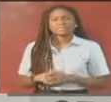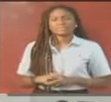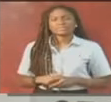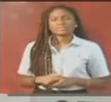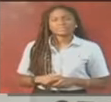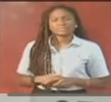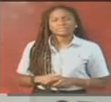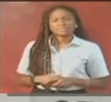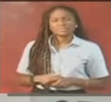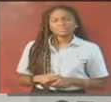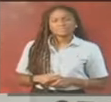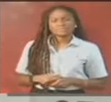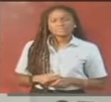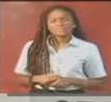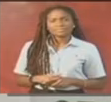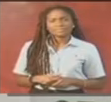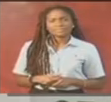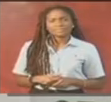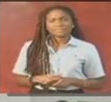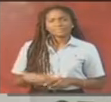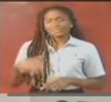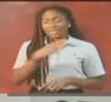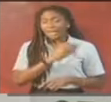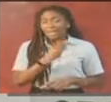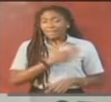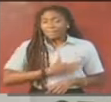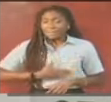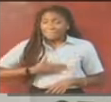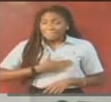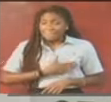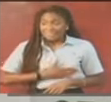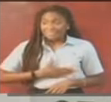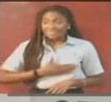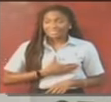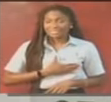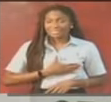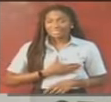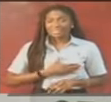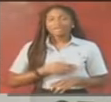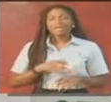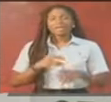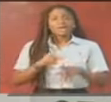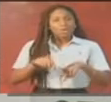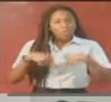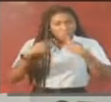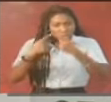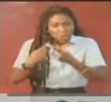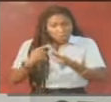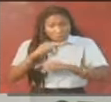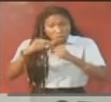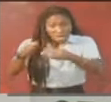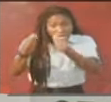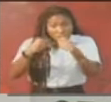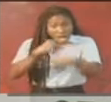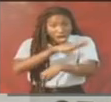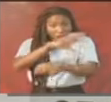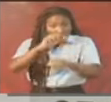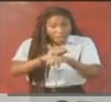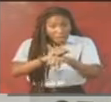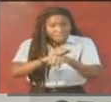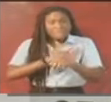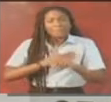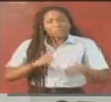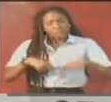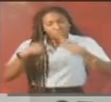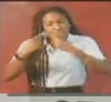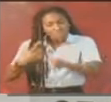diseases. And please keep your clinic appointment to have yourselves and your family members vaccinated.